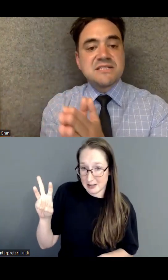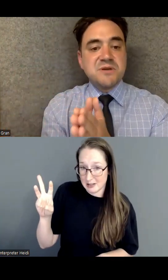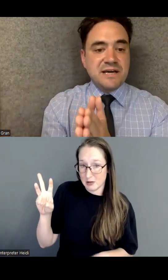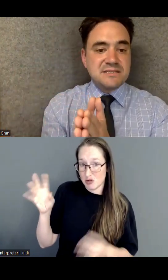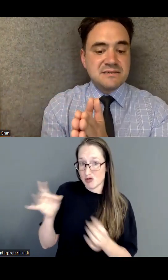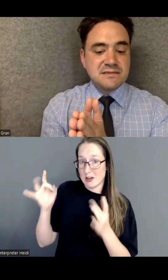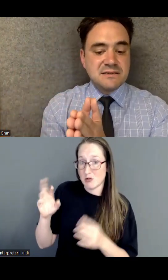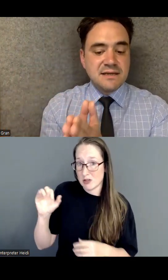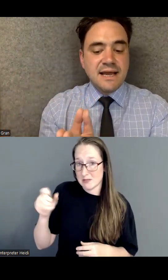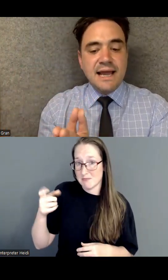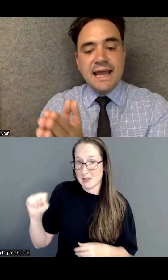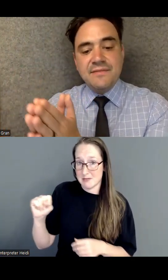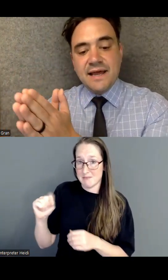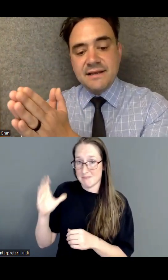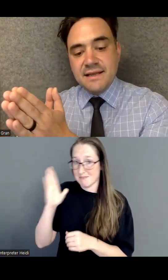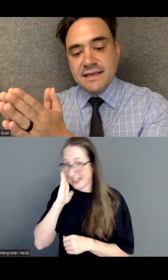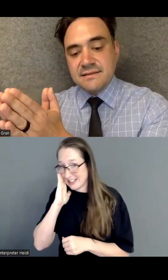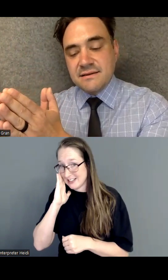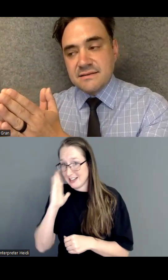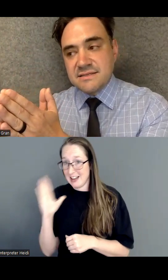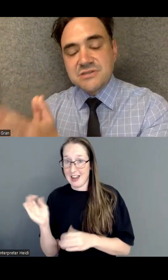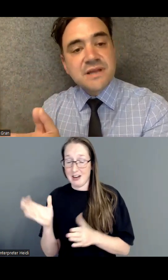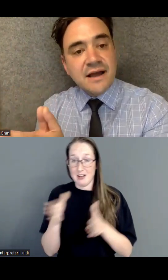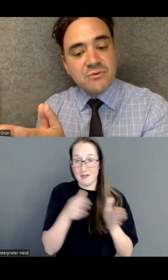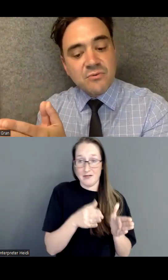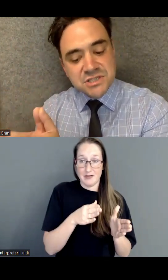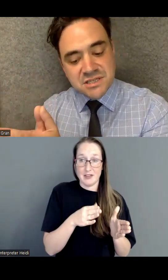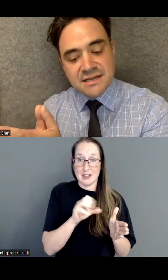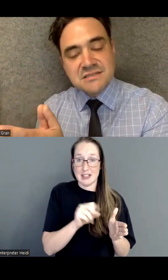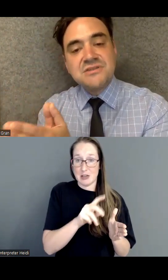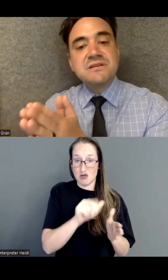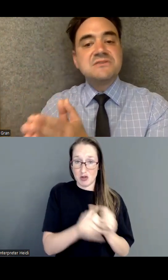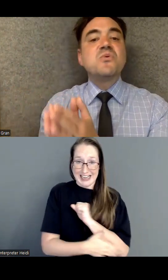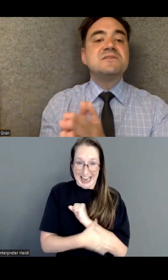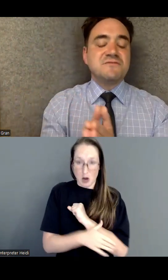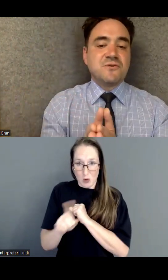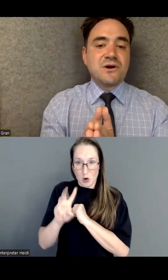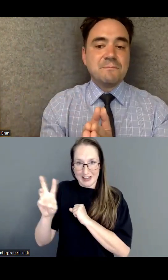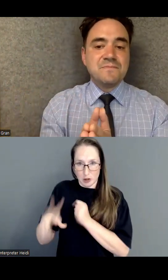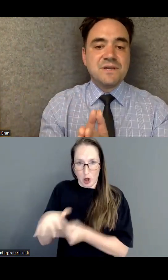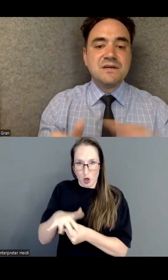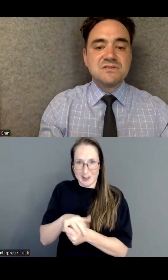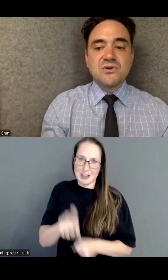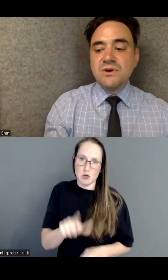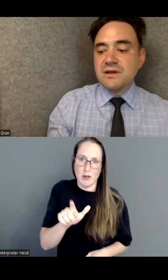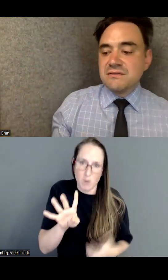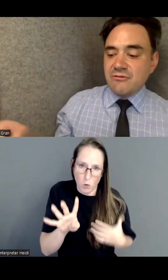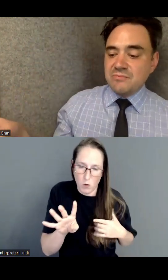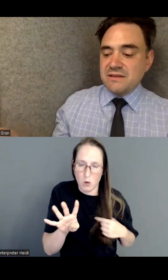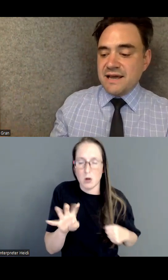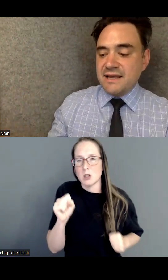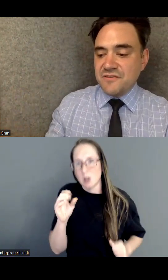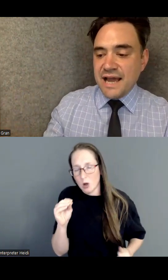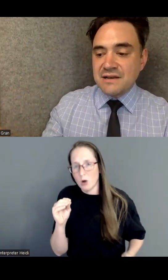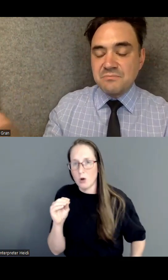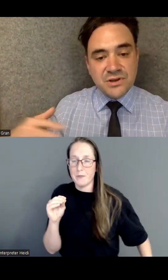crisis respite beds. And then in Sedgwick County, where Wichita is, you would need 24. So that would